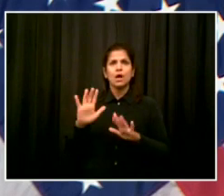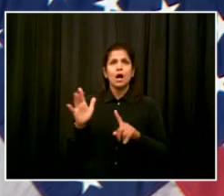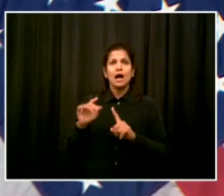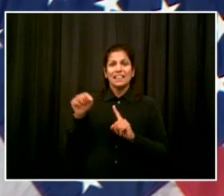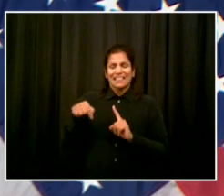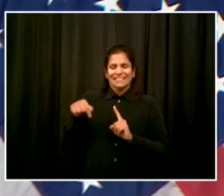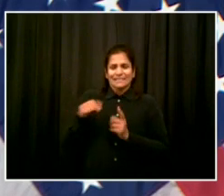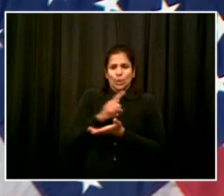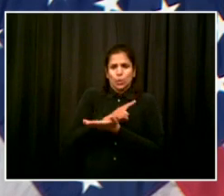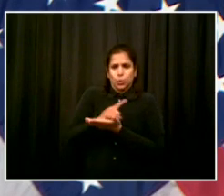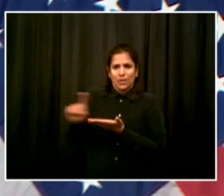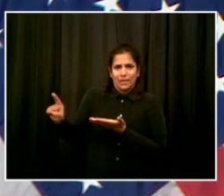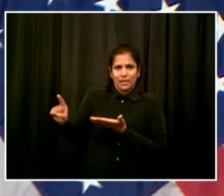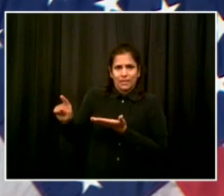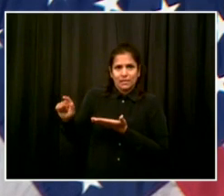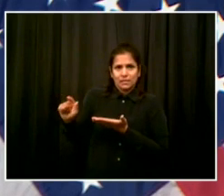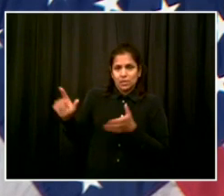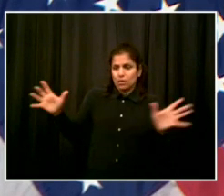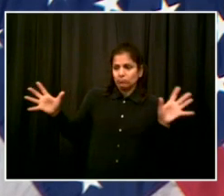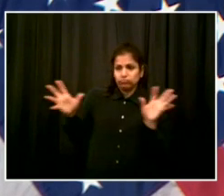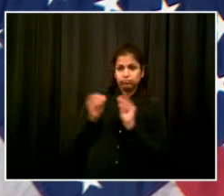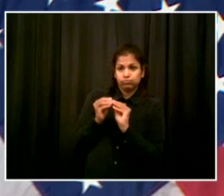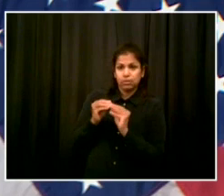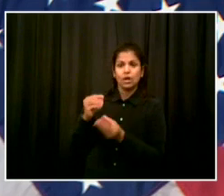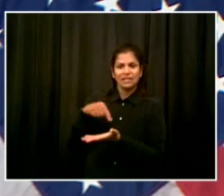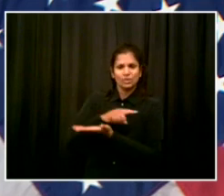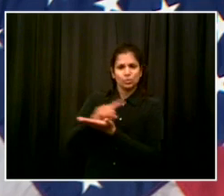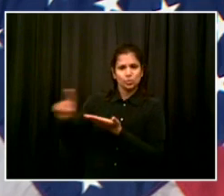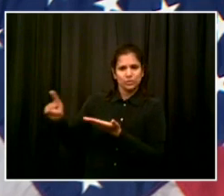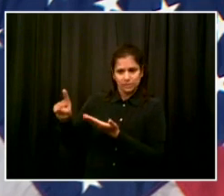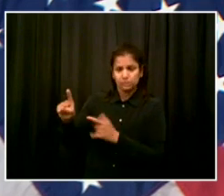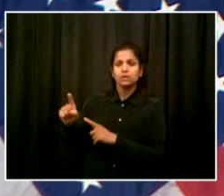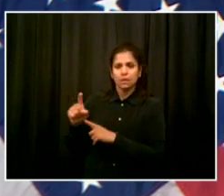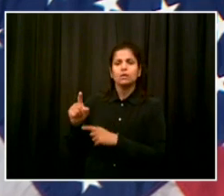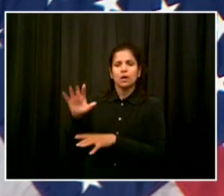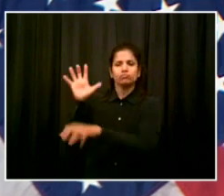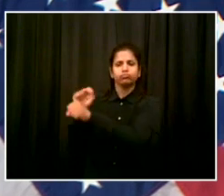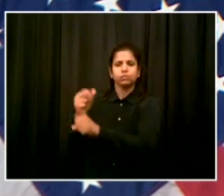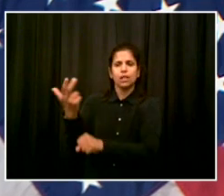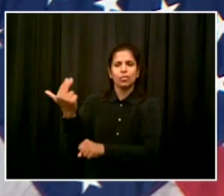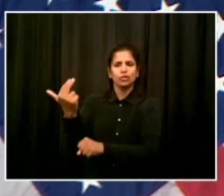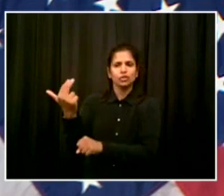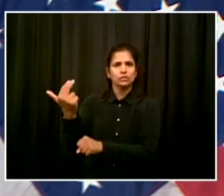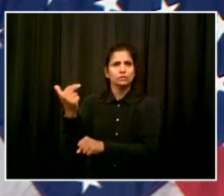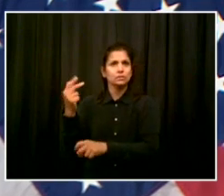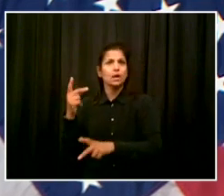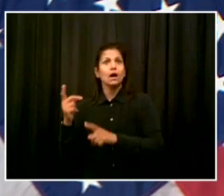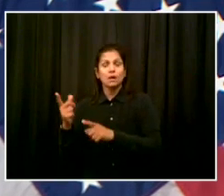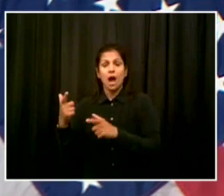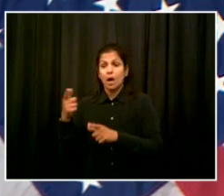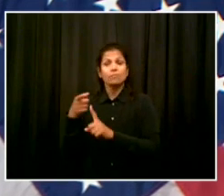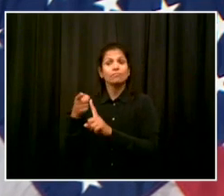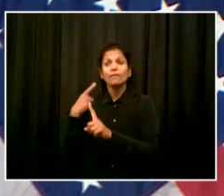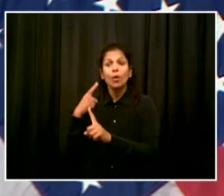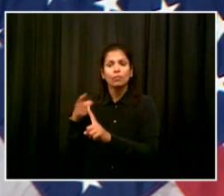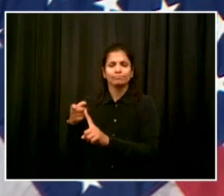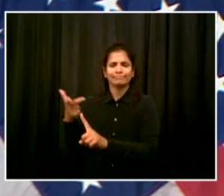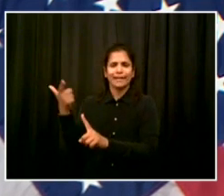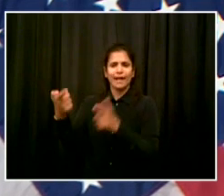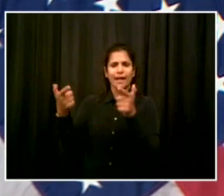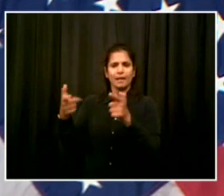officers on the Upper West Side responding to a shots fired job make an arrest minutes after a shooting had taken